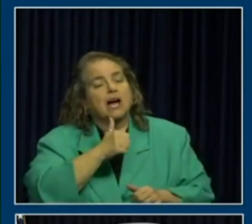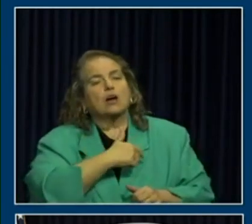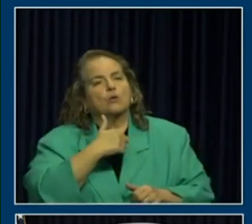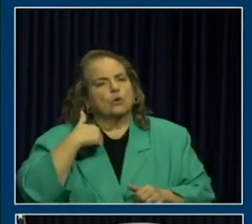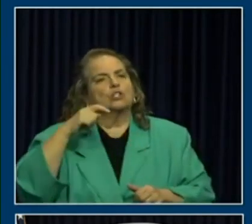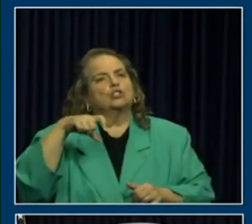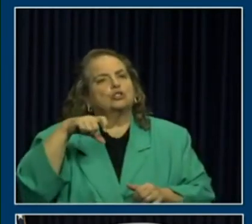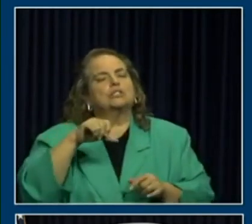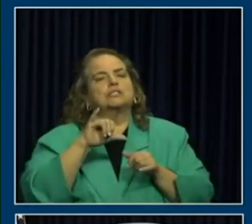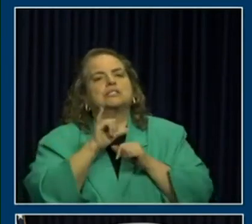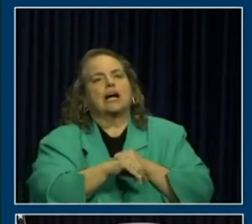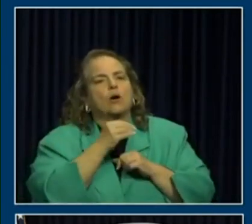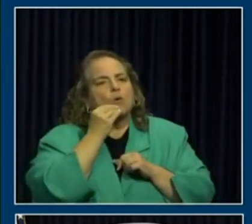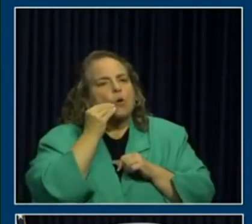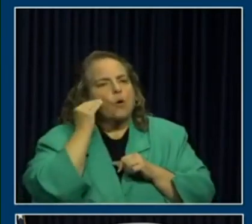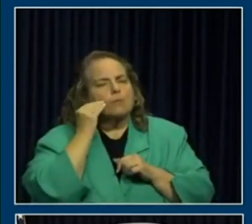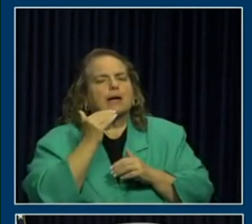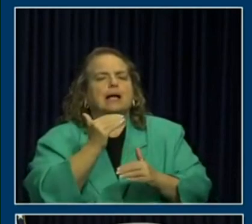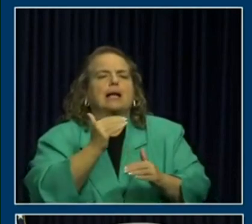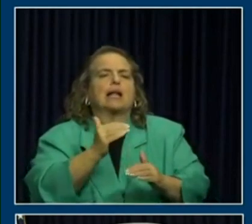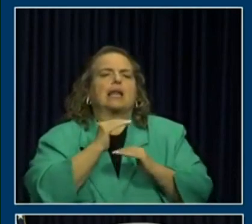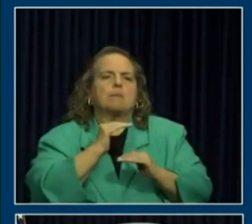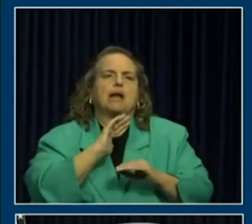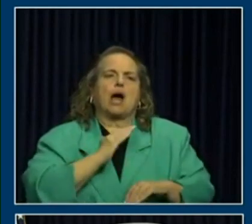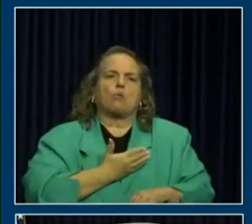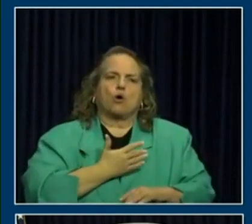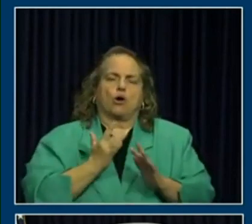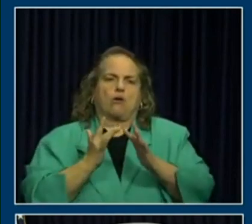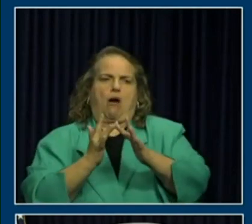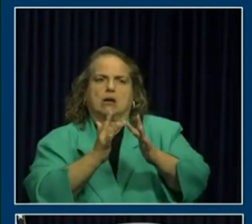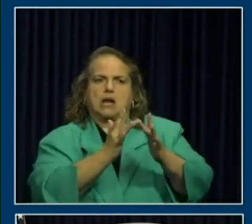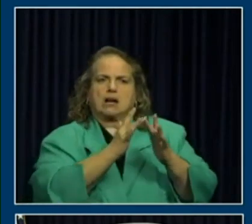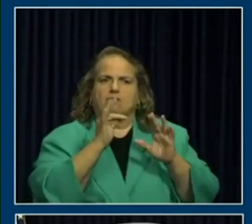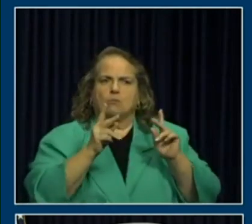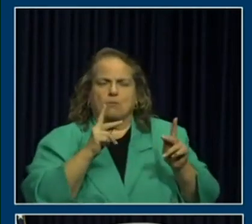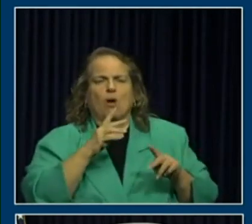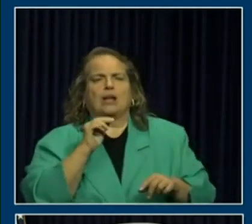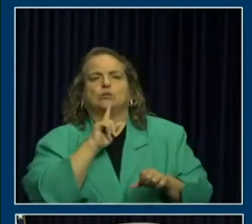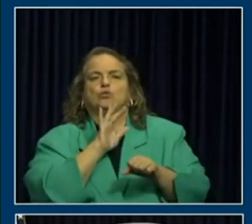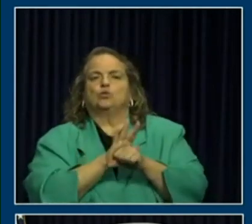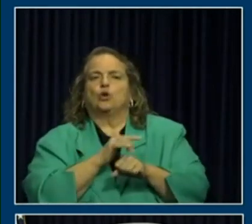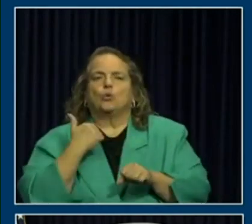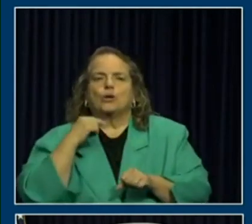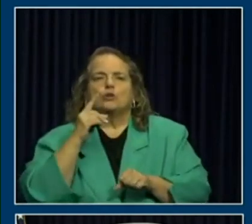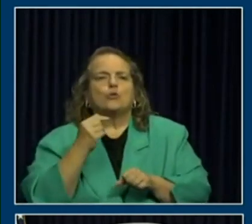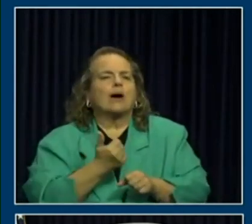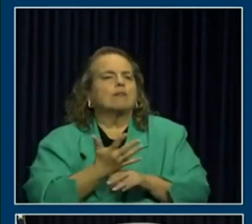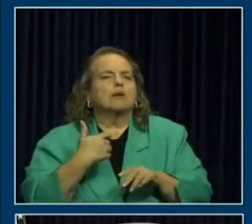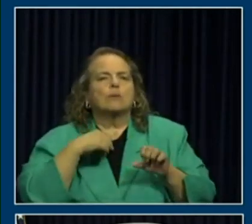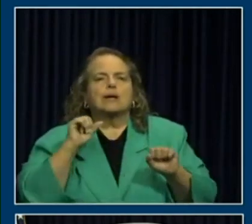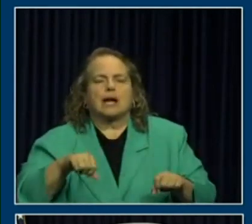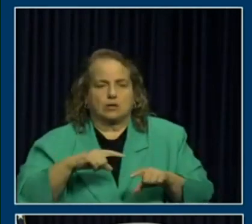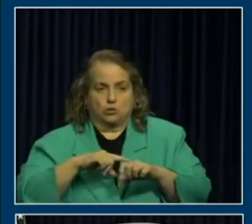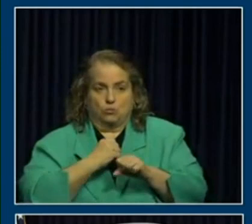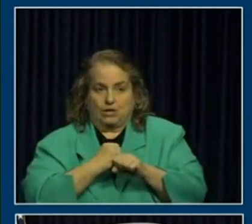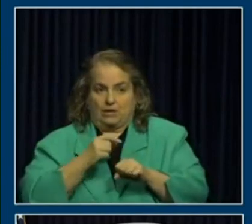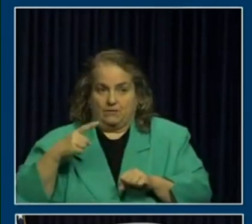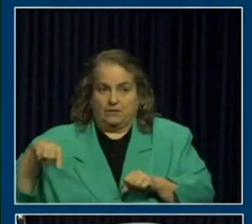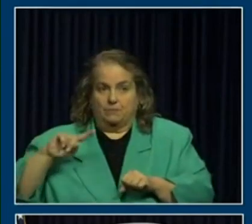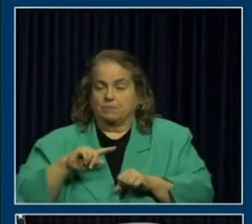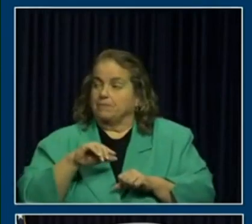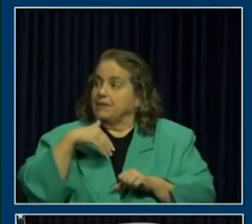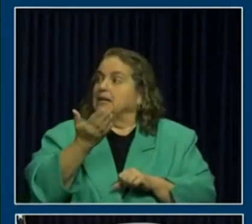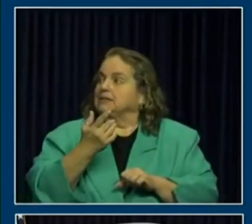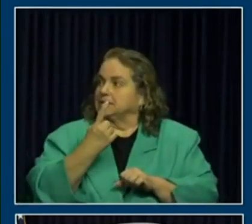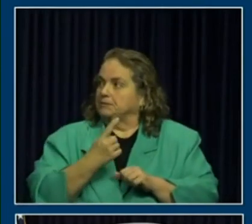able to stay at home, limit our contacts, and ensure that we do everything we can to protect them. Next one.